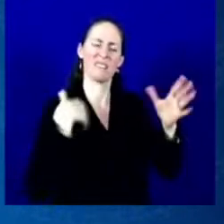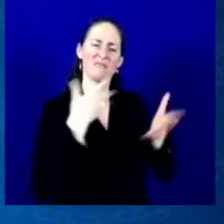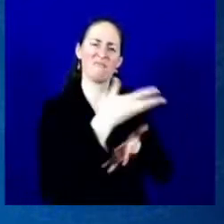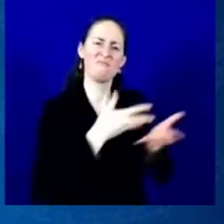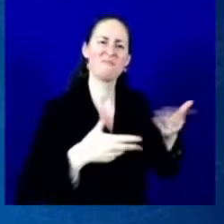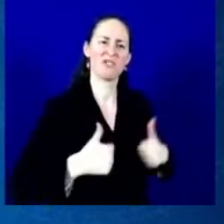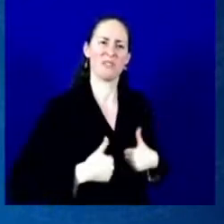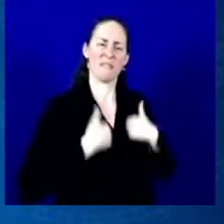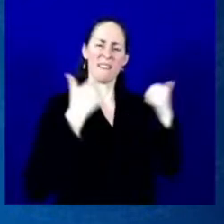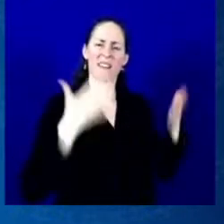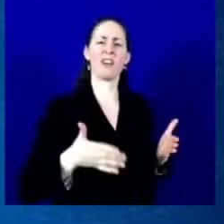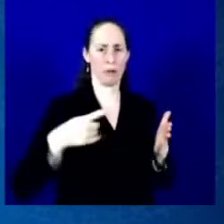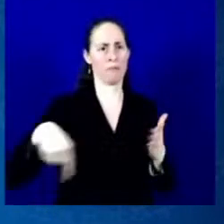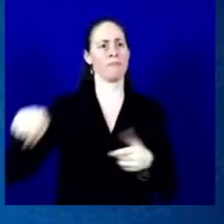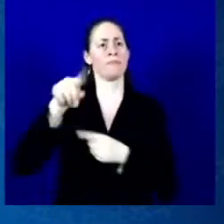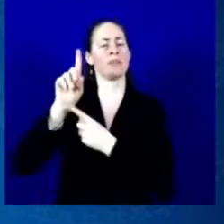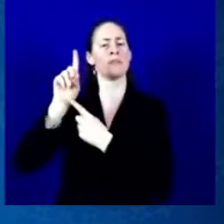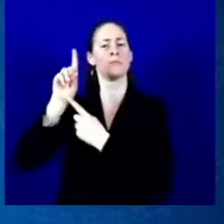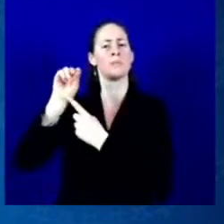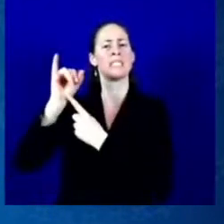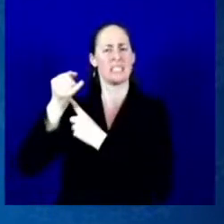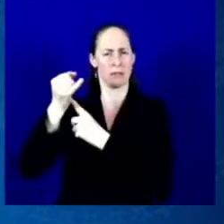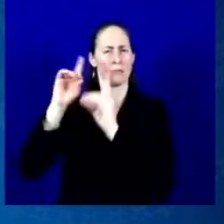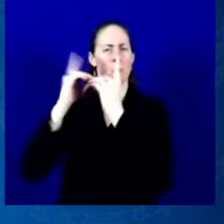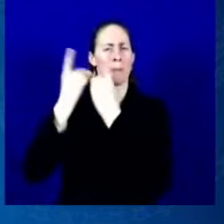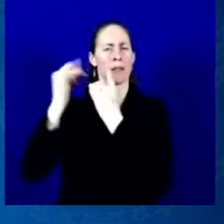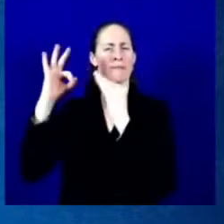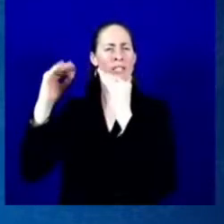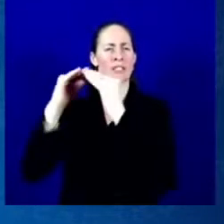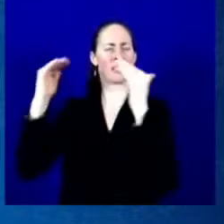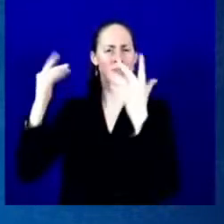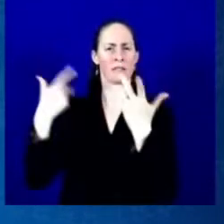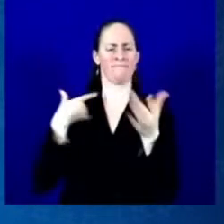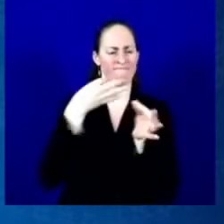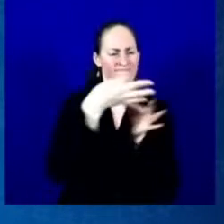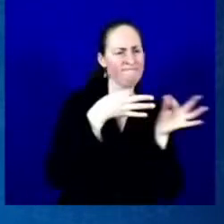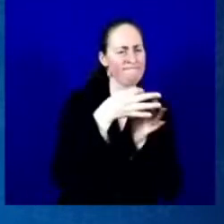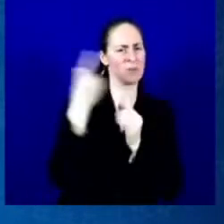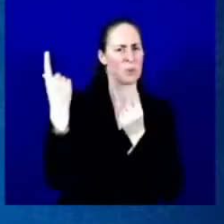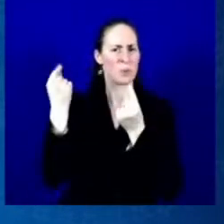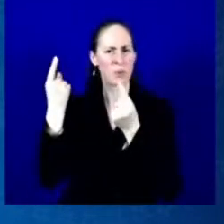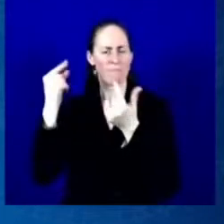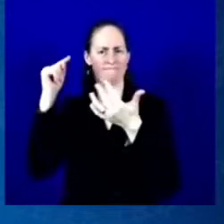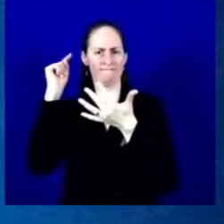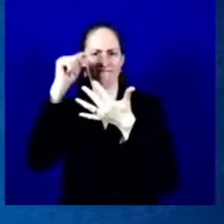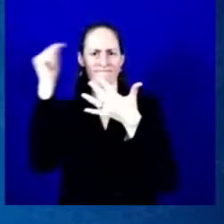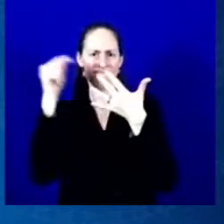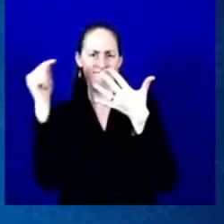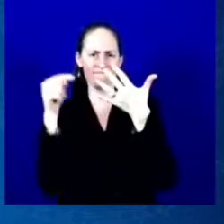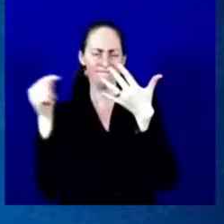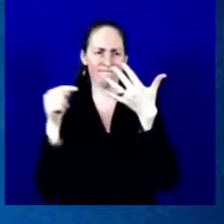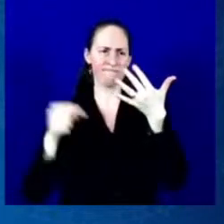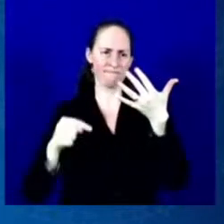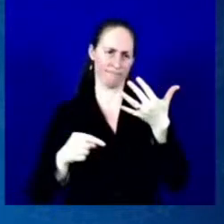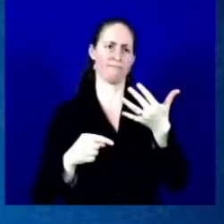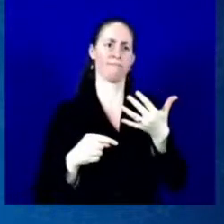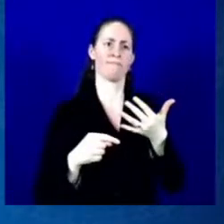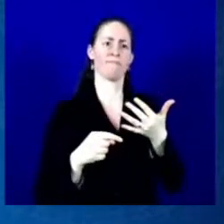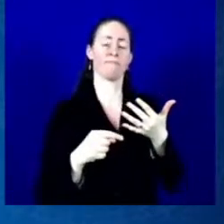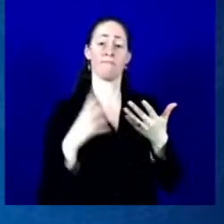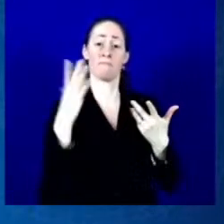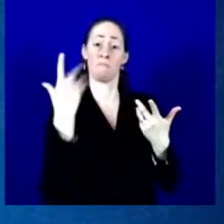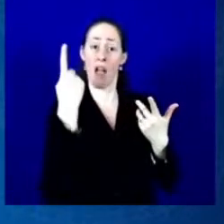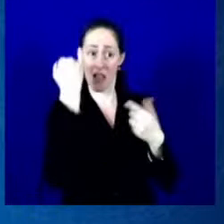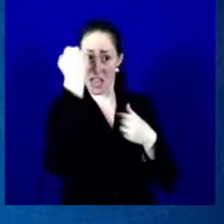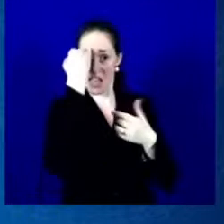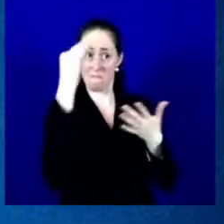to impact on this epidemic. One of them is banning so-called ghost guns. These are homemade